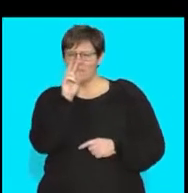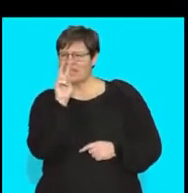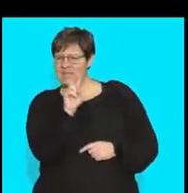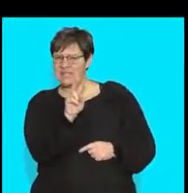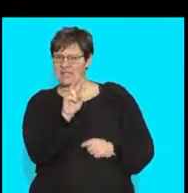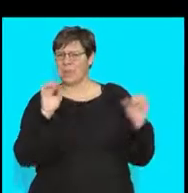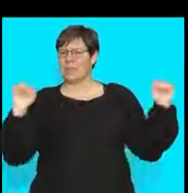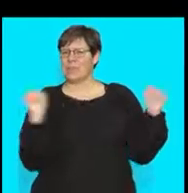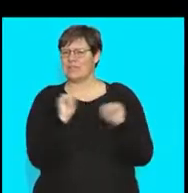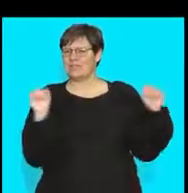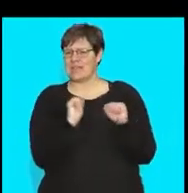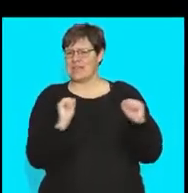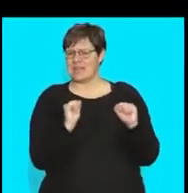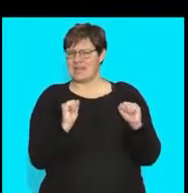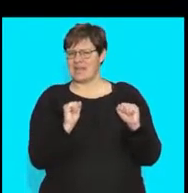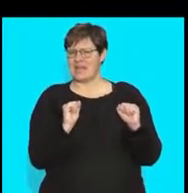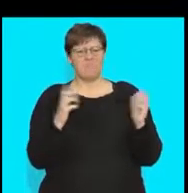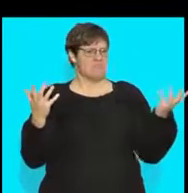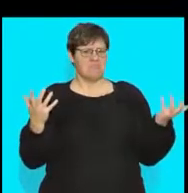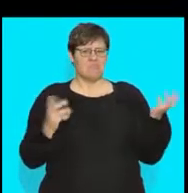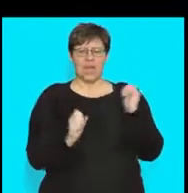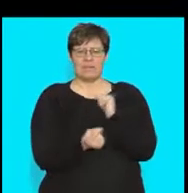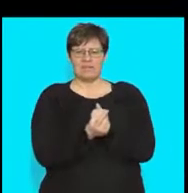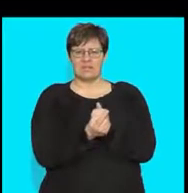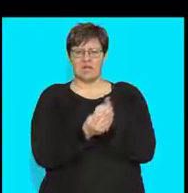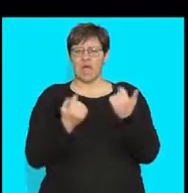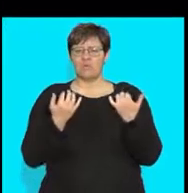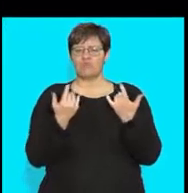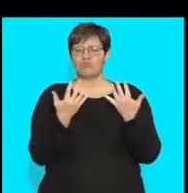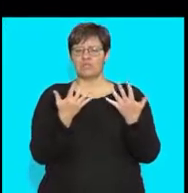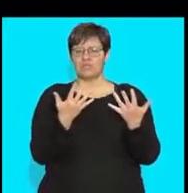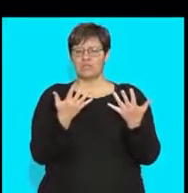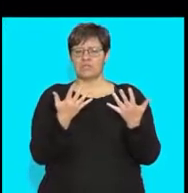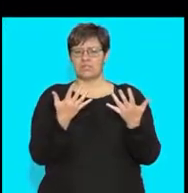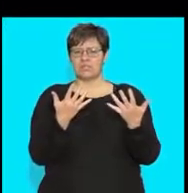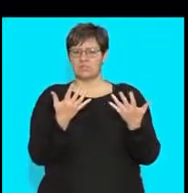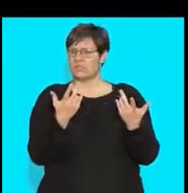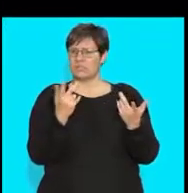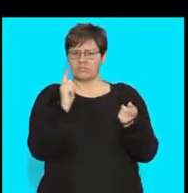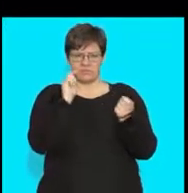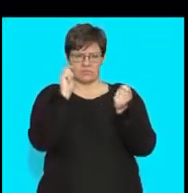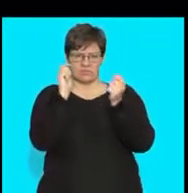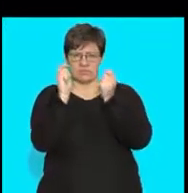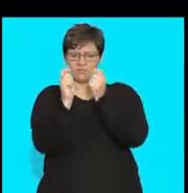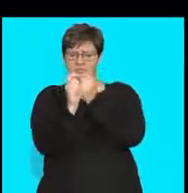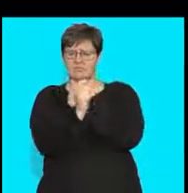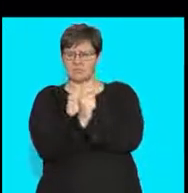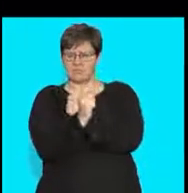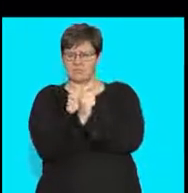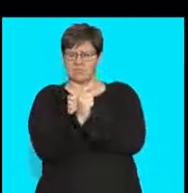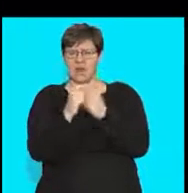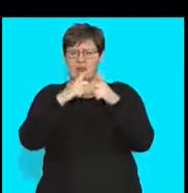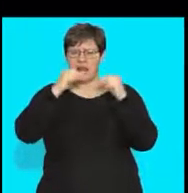you've noticed when it's winter, all right, what happens is the chlorophyll it dies, the